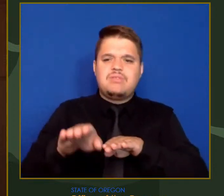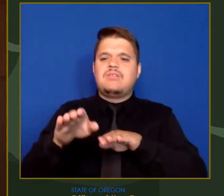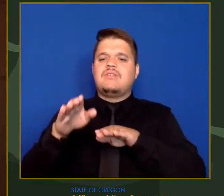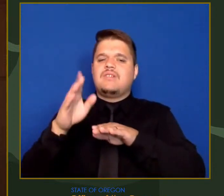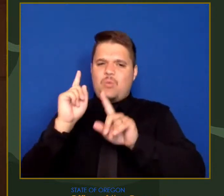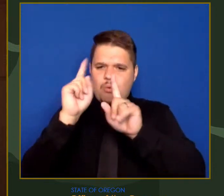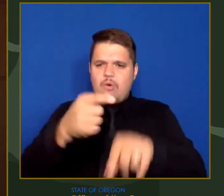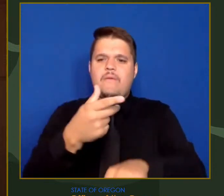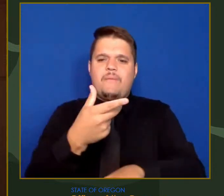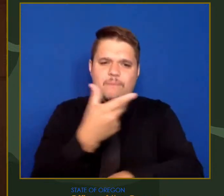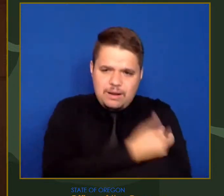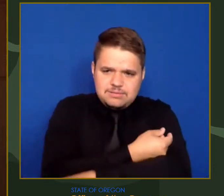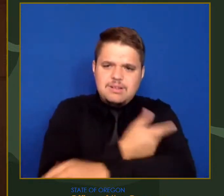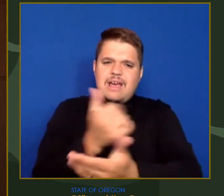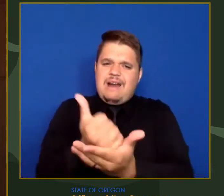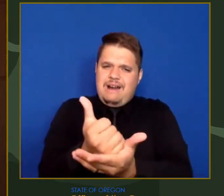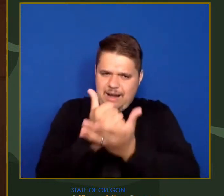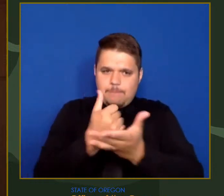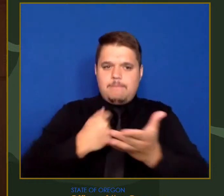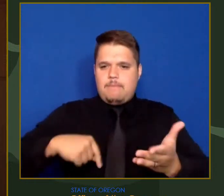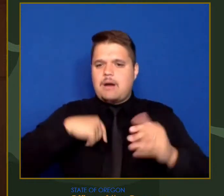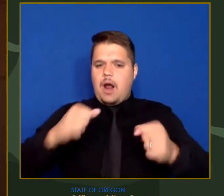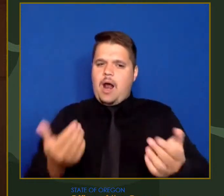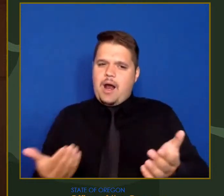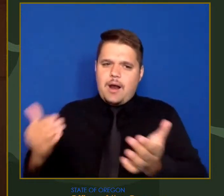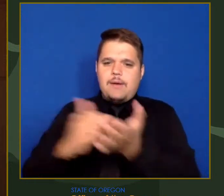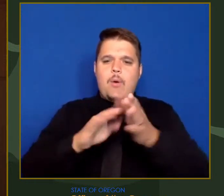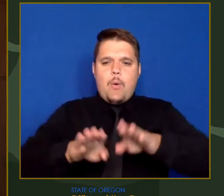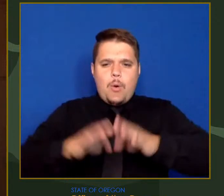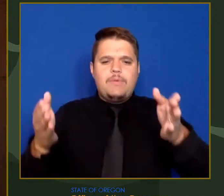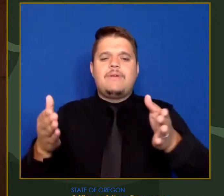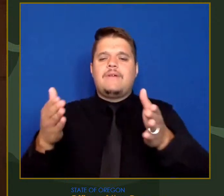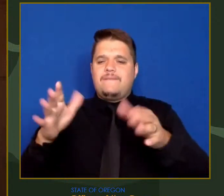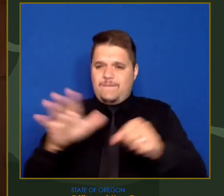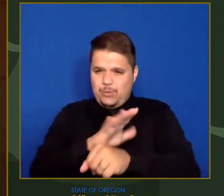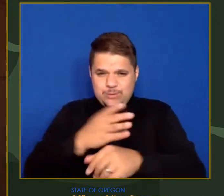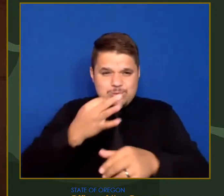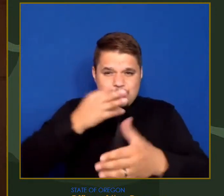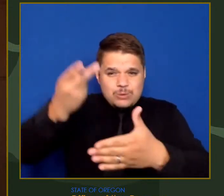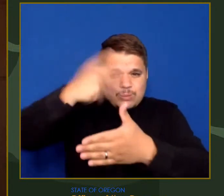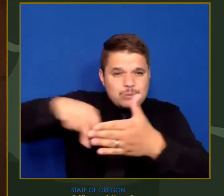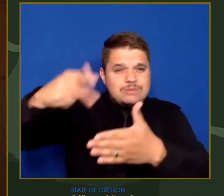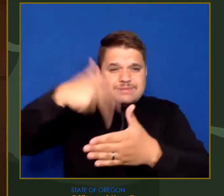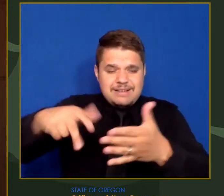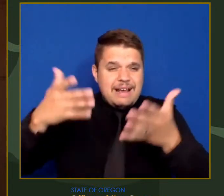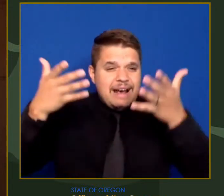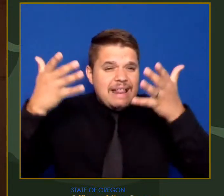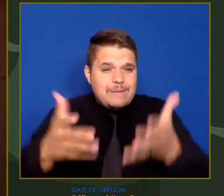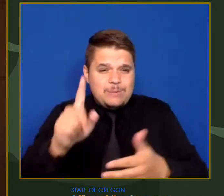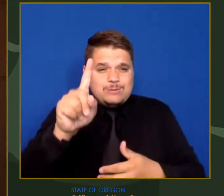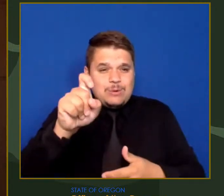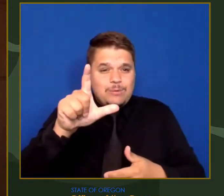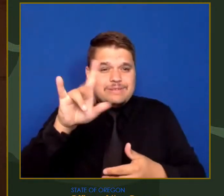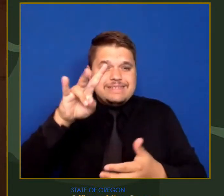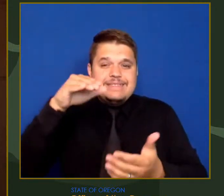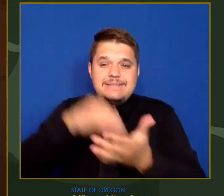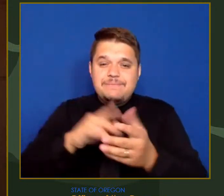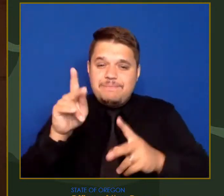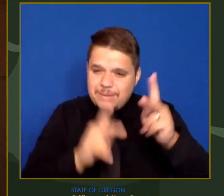Oregon in the next few weeks. We just need 127,000 Oregonians to take your shot.